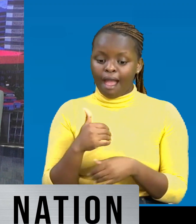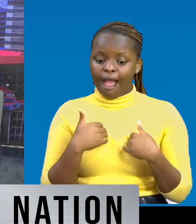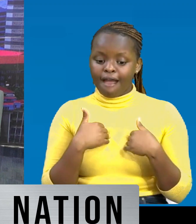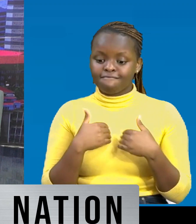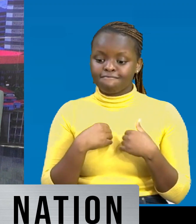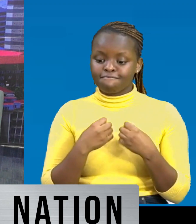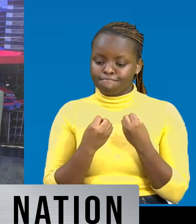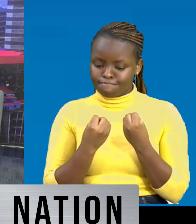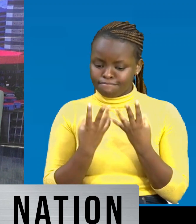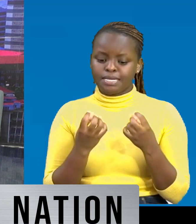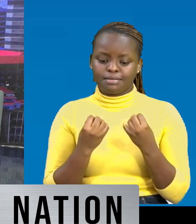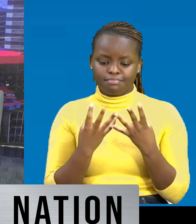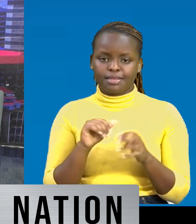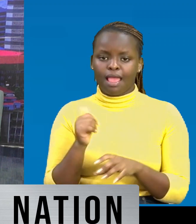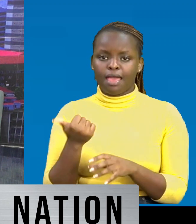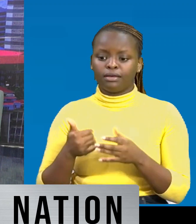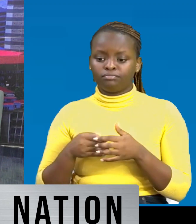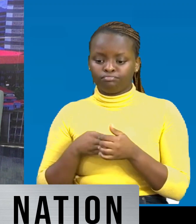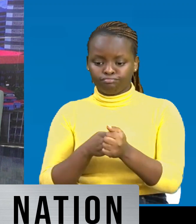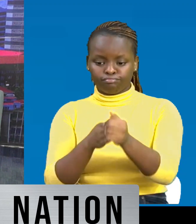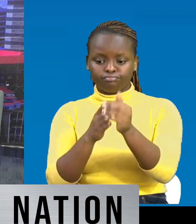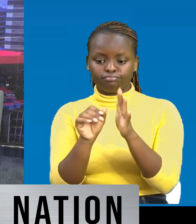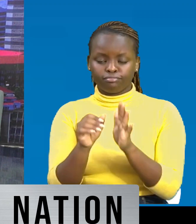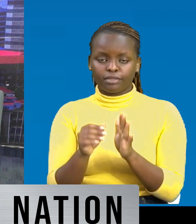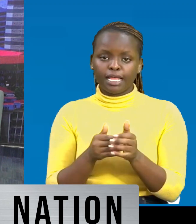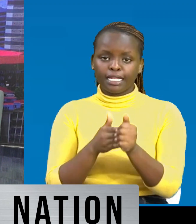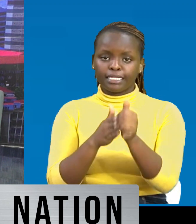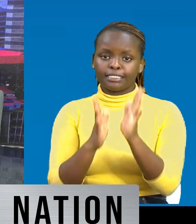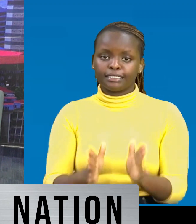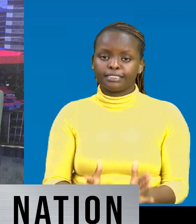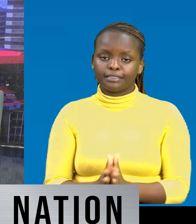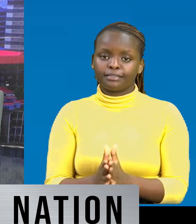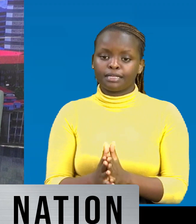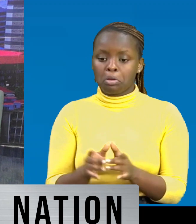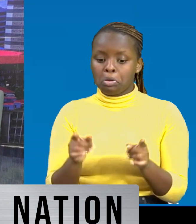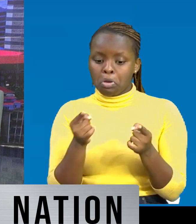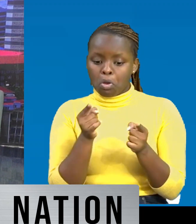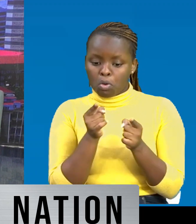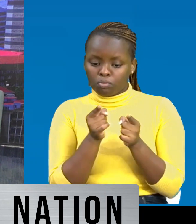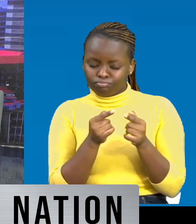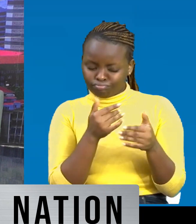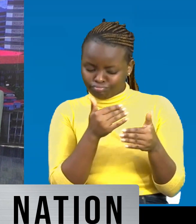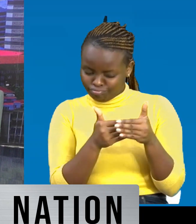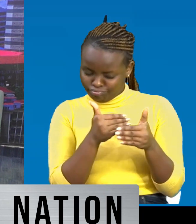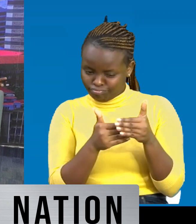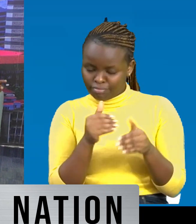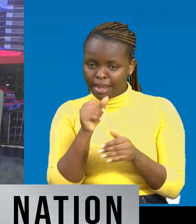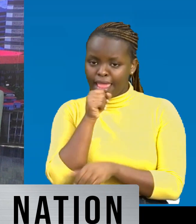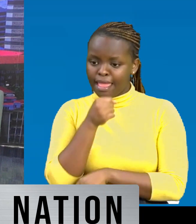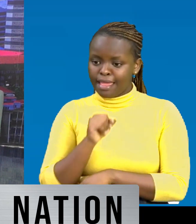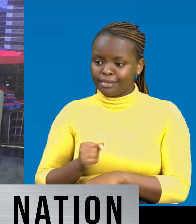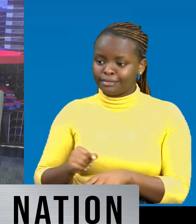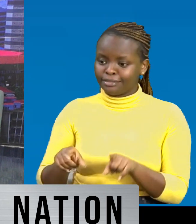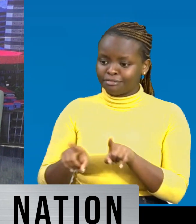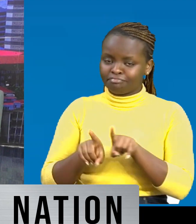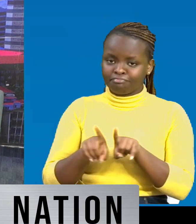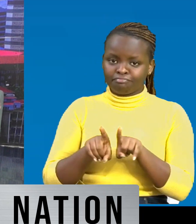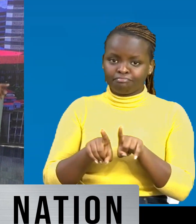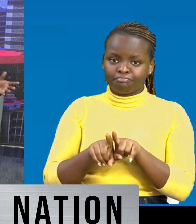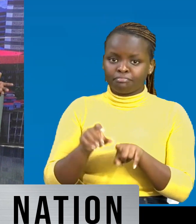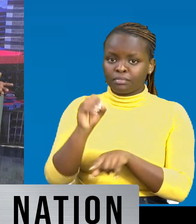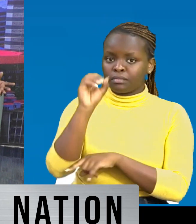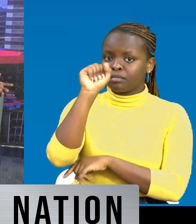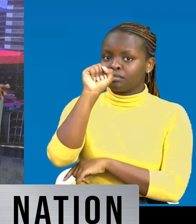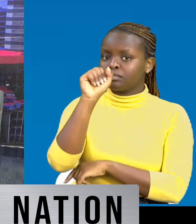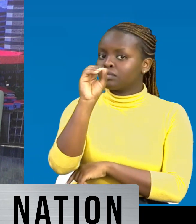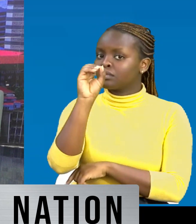several leaders in Kisii. Yeah. I'm addressing a person who is almost the age of Sylvanus Osoro, so that they can